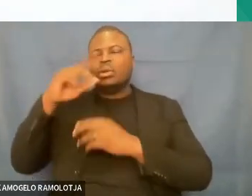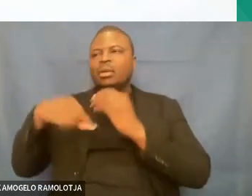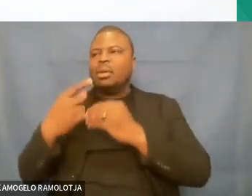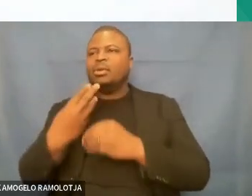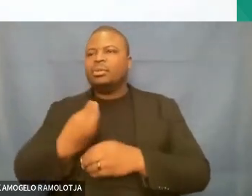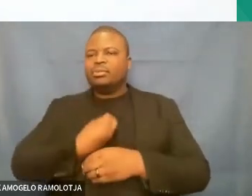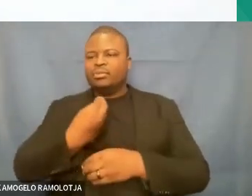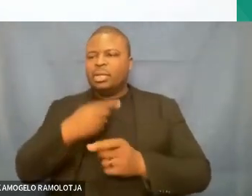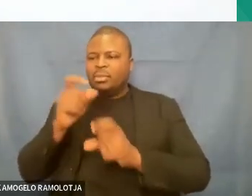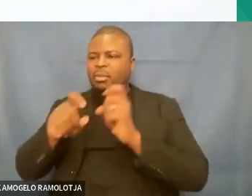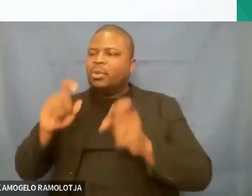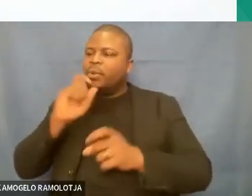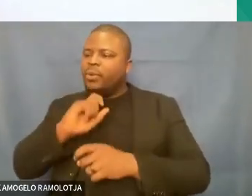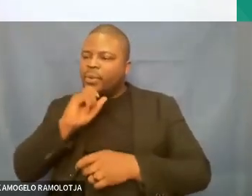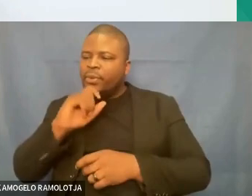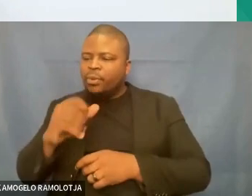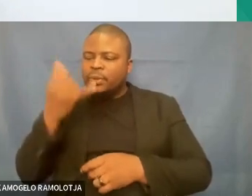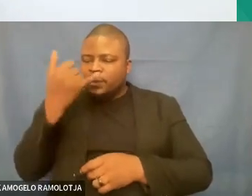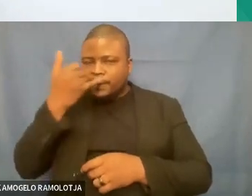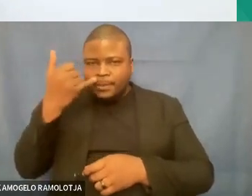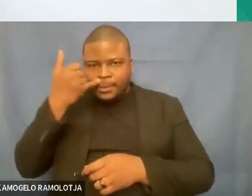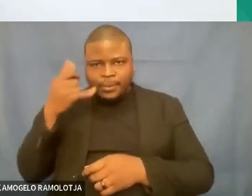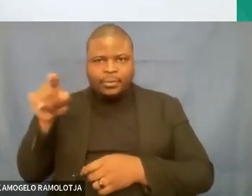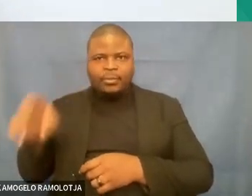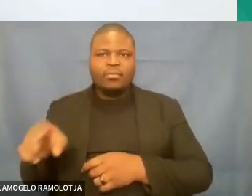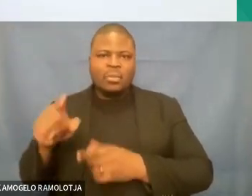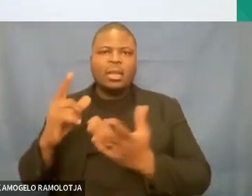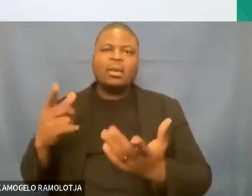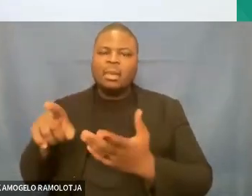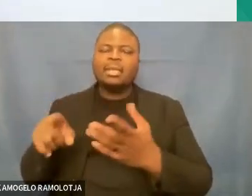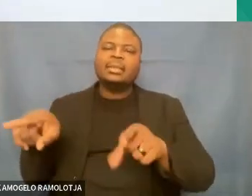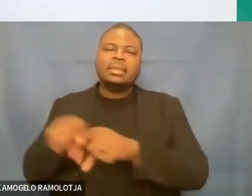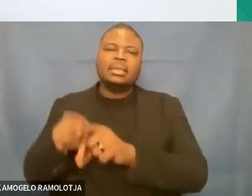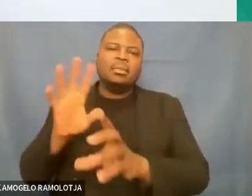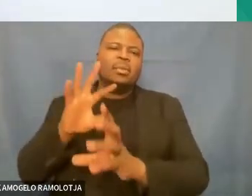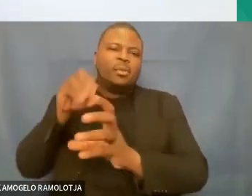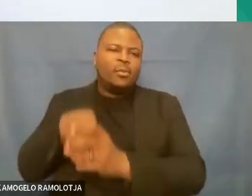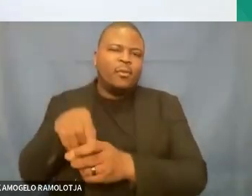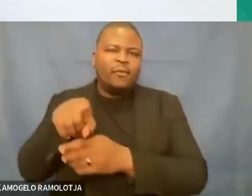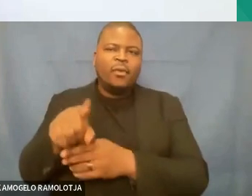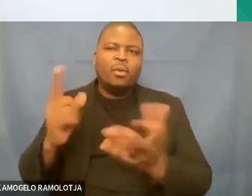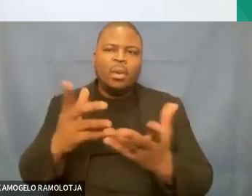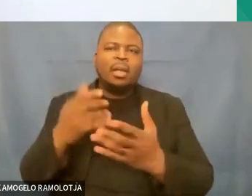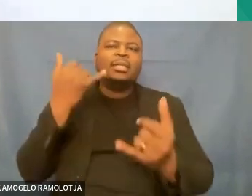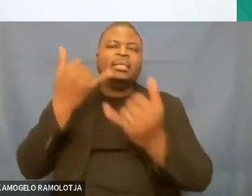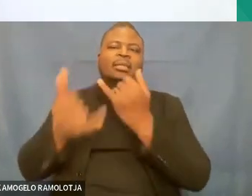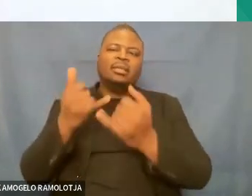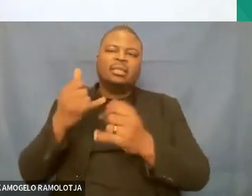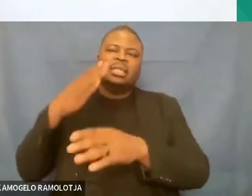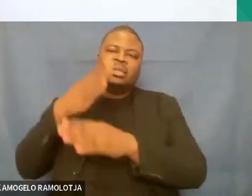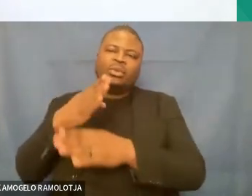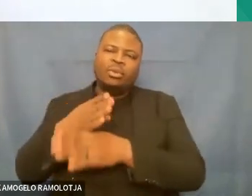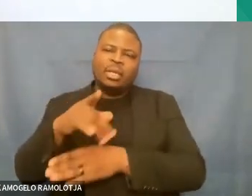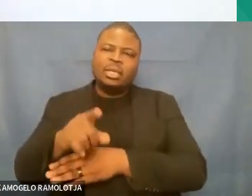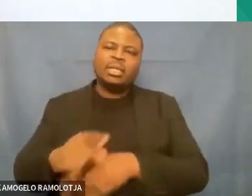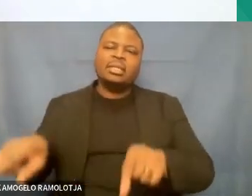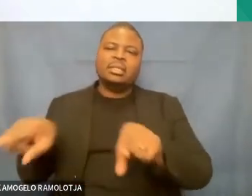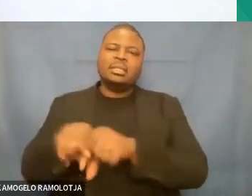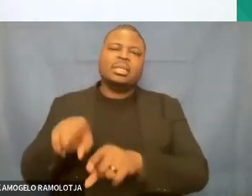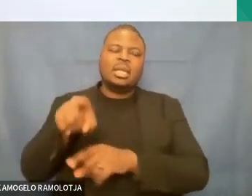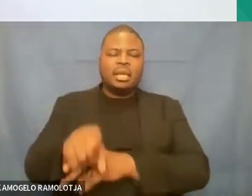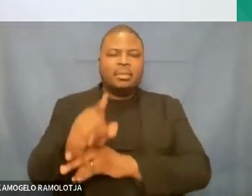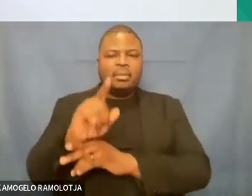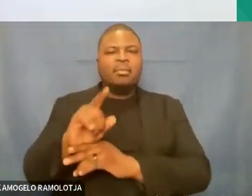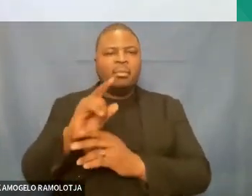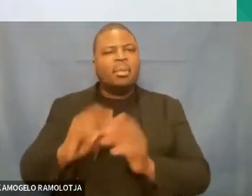have, young people who use drugs that are also involved in sex work, that also identify and are transgender,